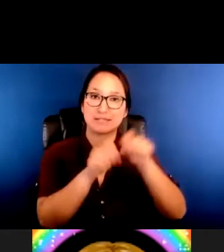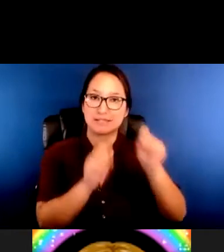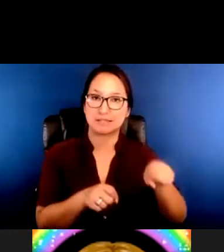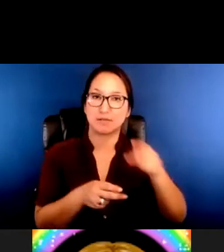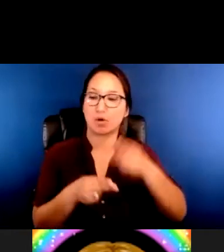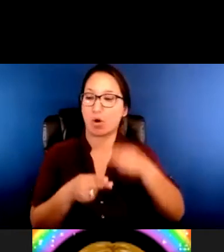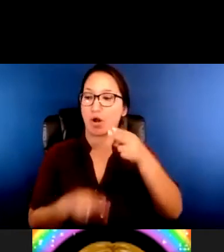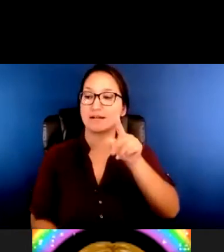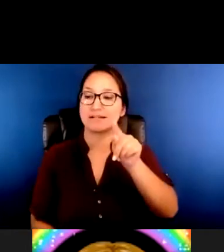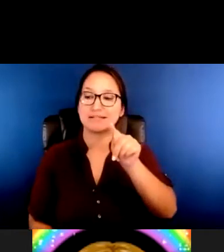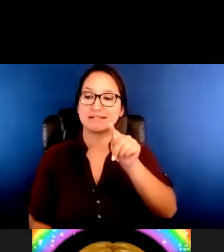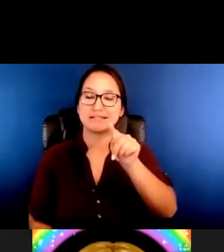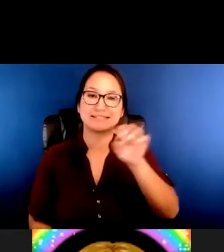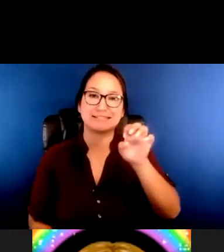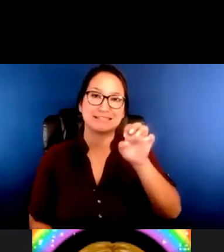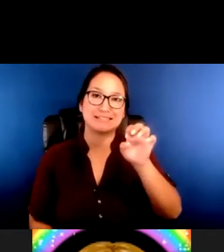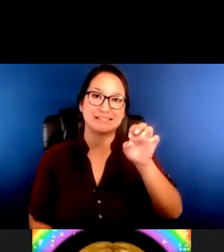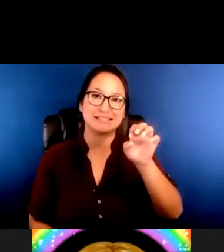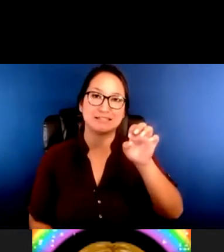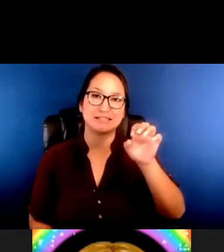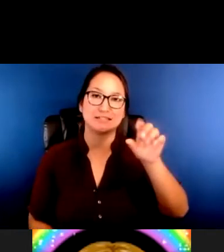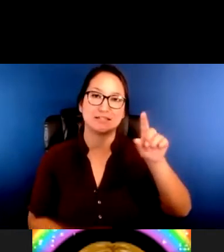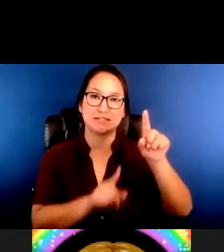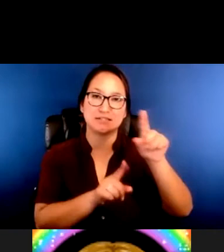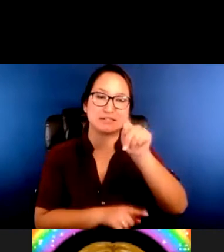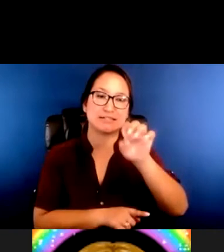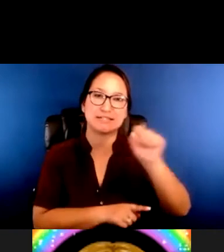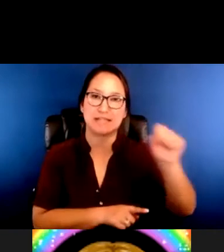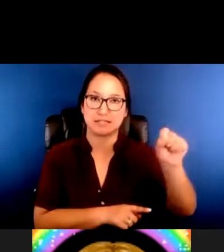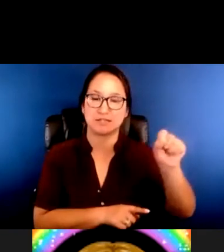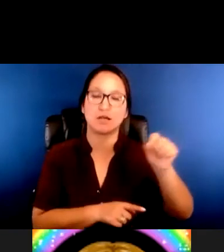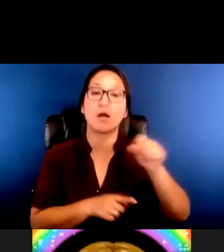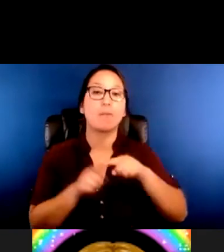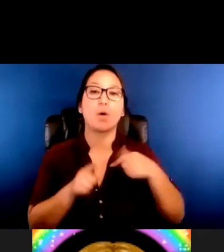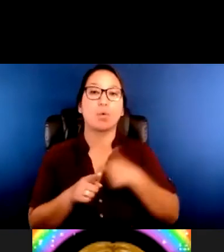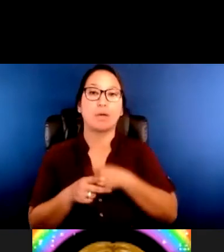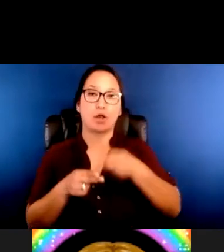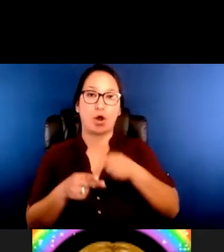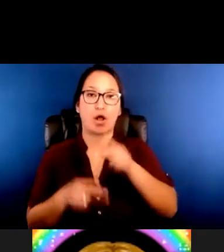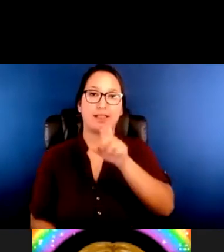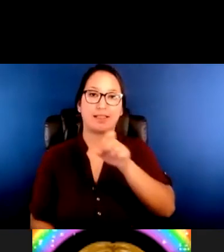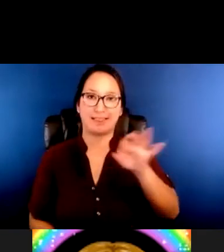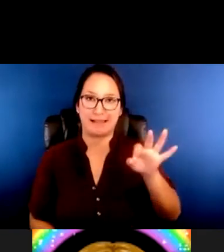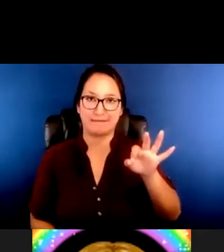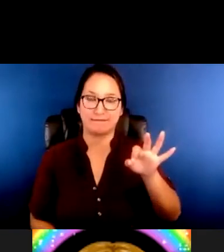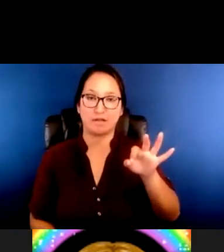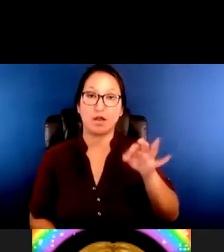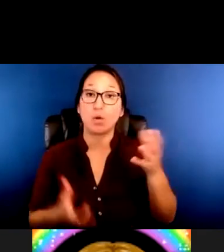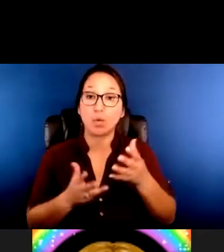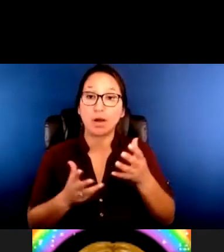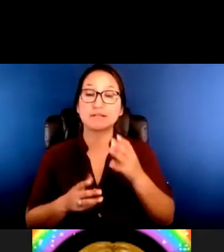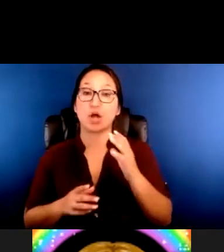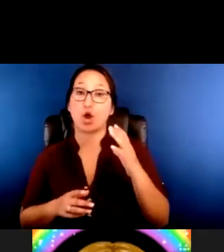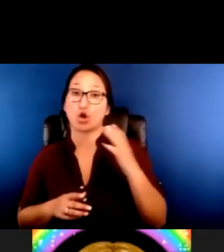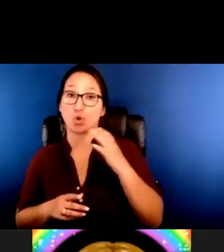ISD calls LEADS. It's basically a coaching cycle and appraisal system at the same time. Here